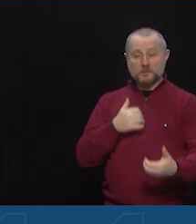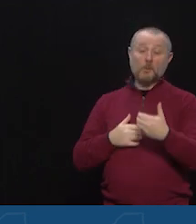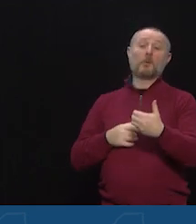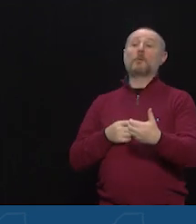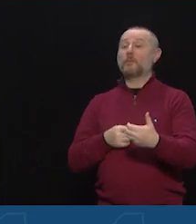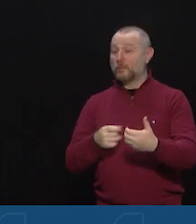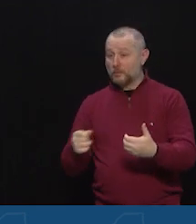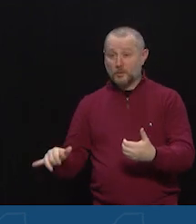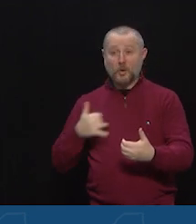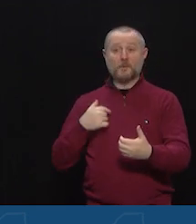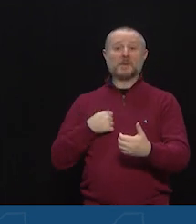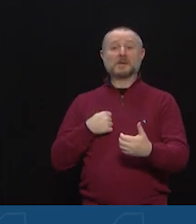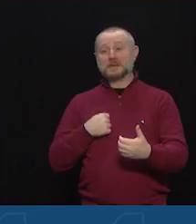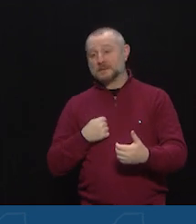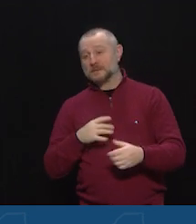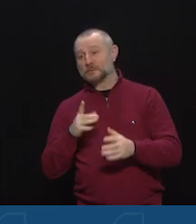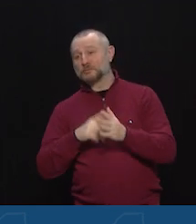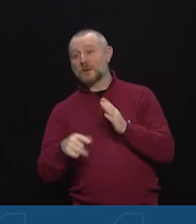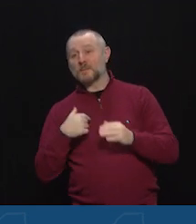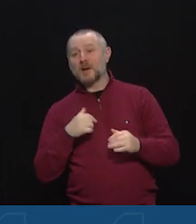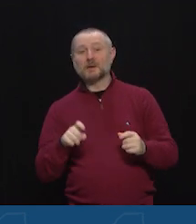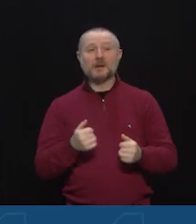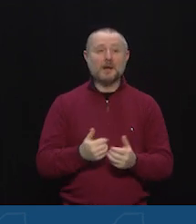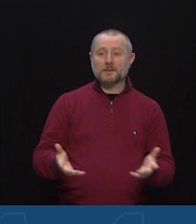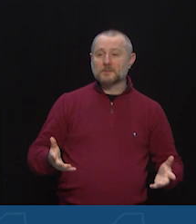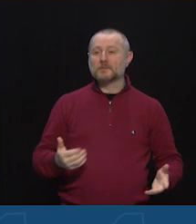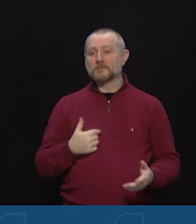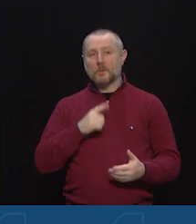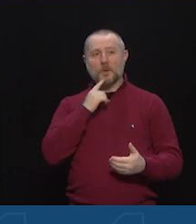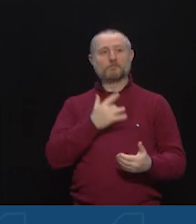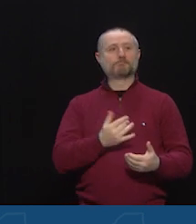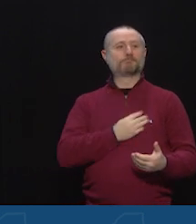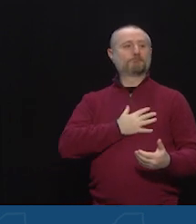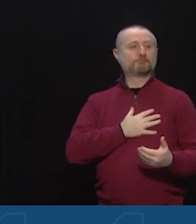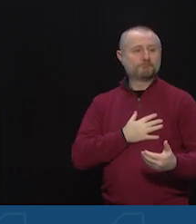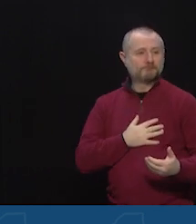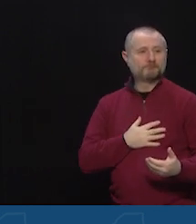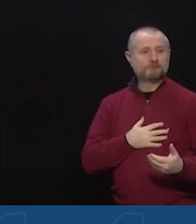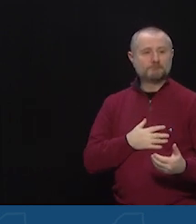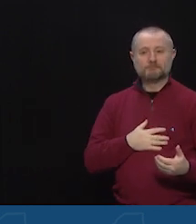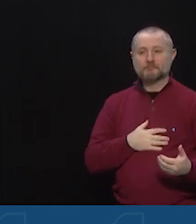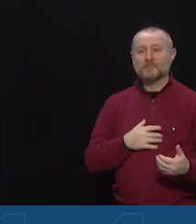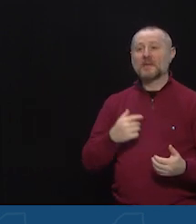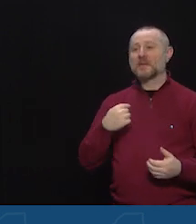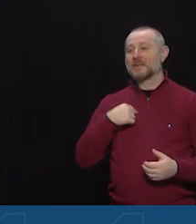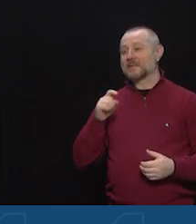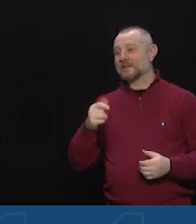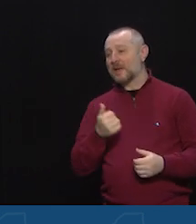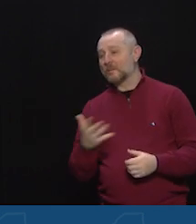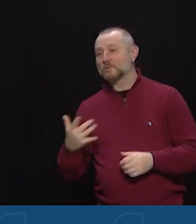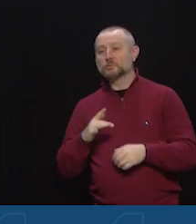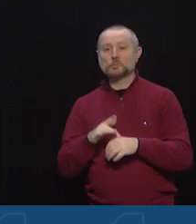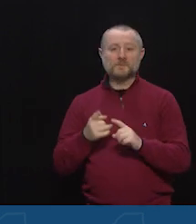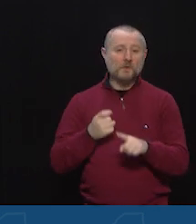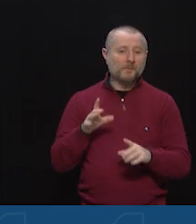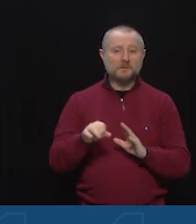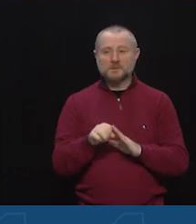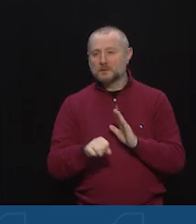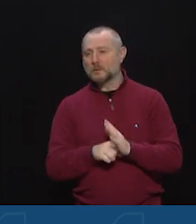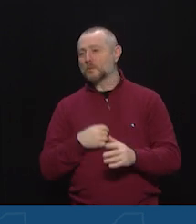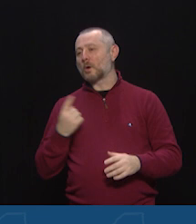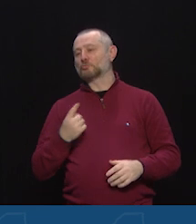see what we need and if there are any resources that are required from the state. And we appreciate the